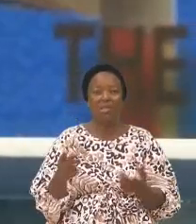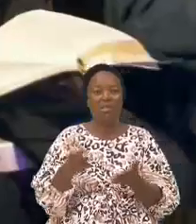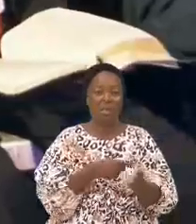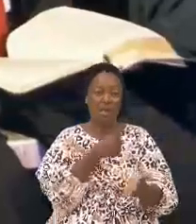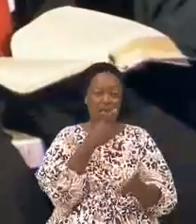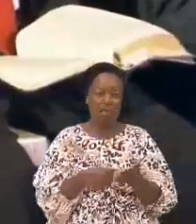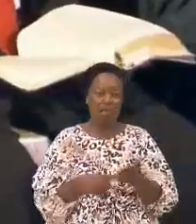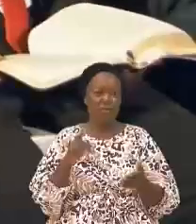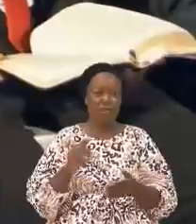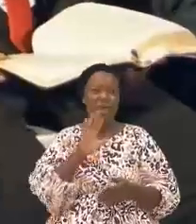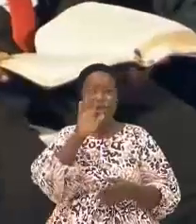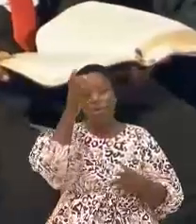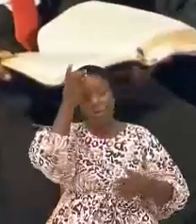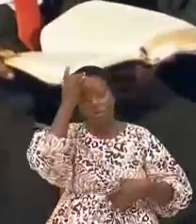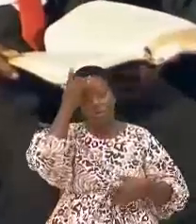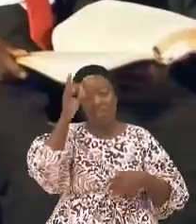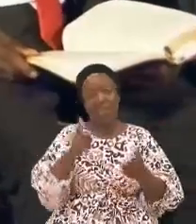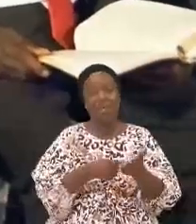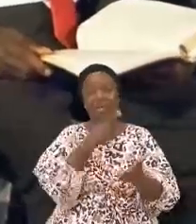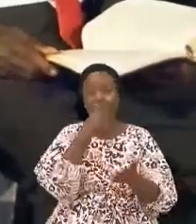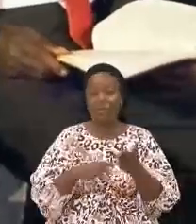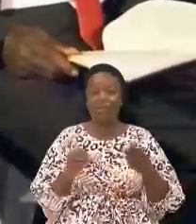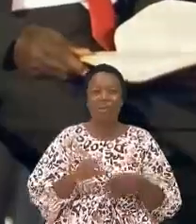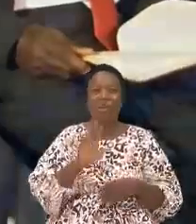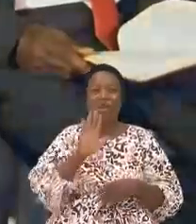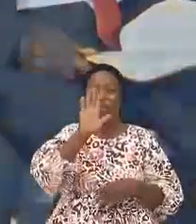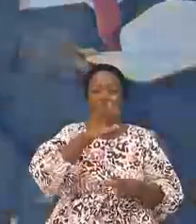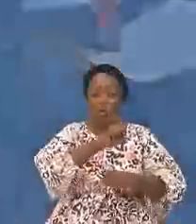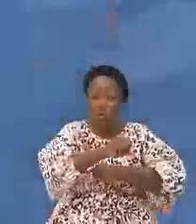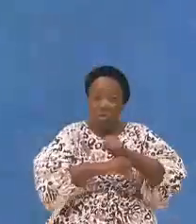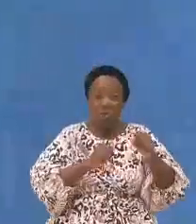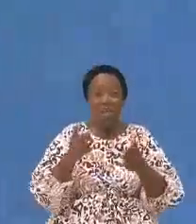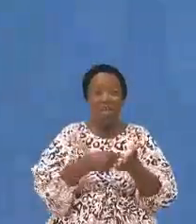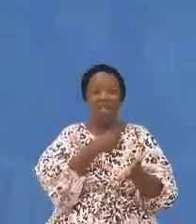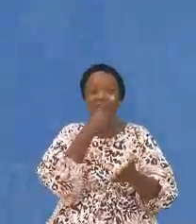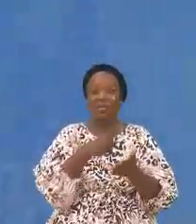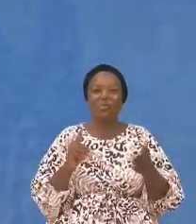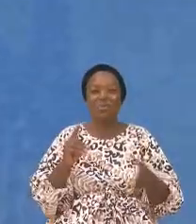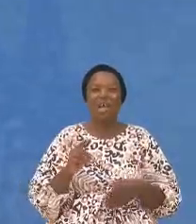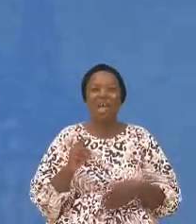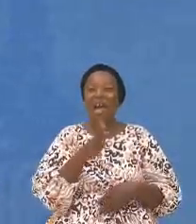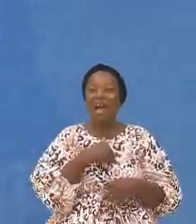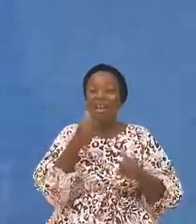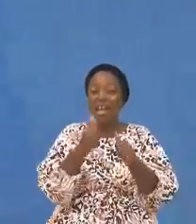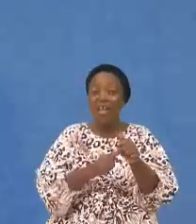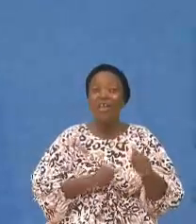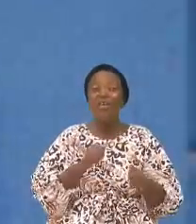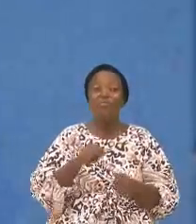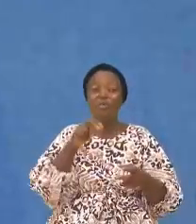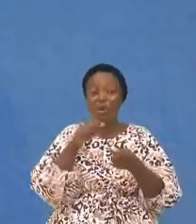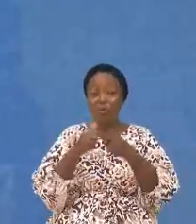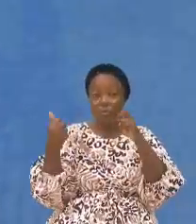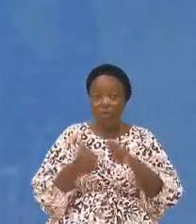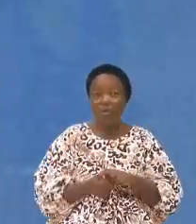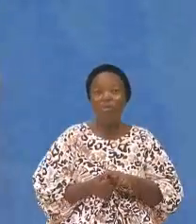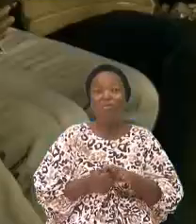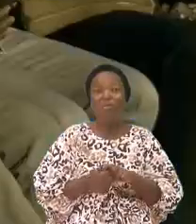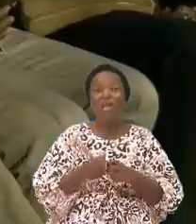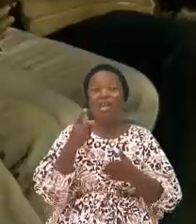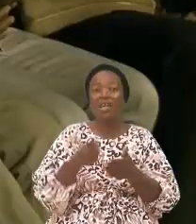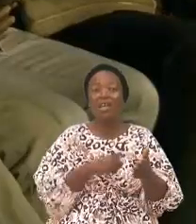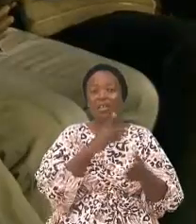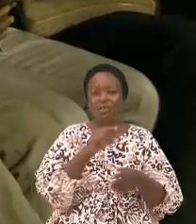cancellation. Your sin cancelled, your sicknesses cancelled, your suffering